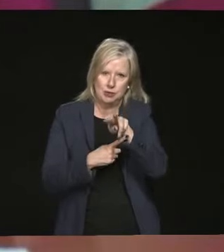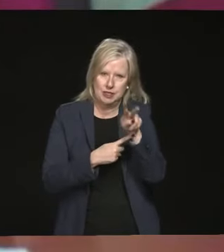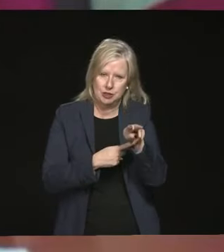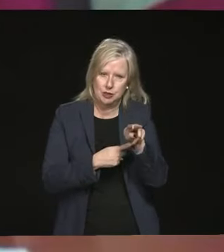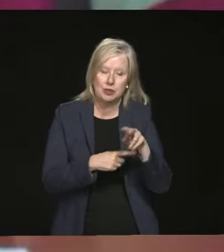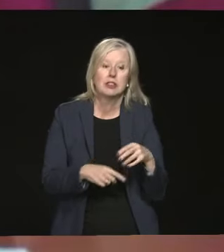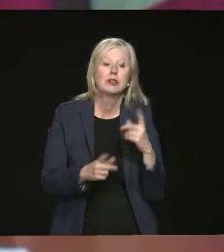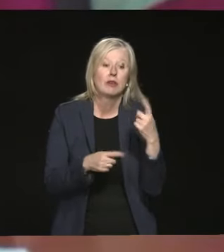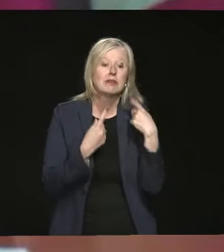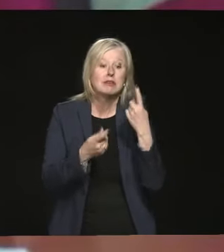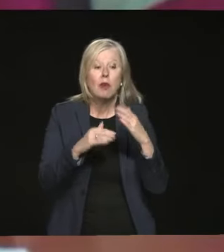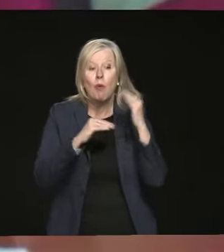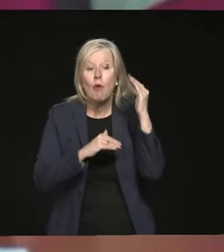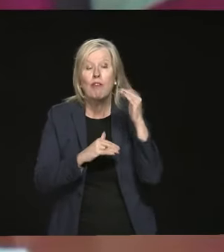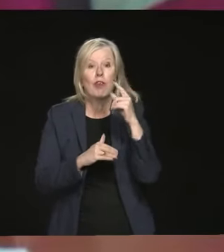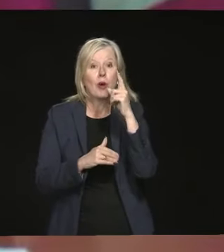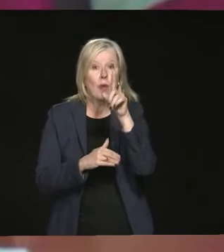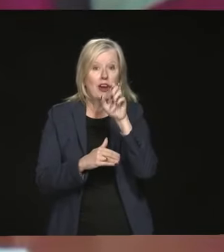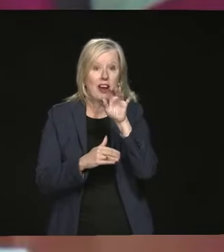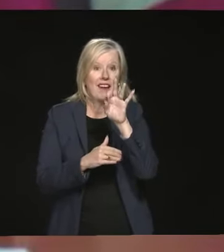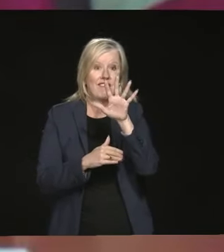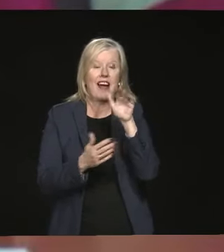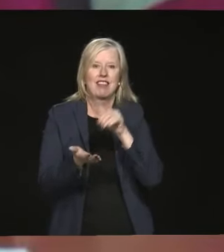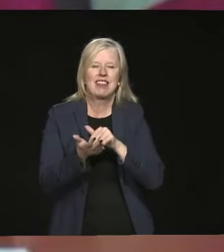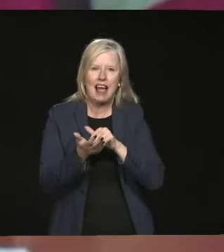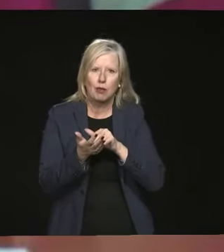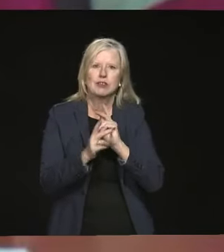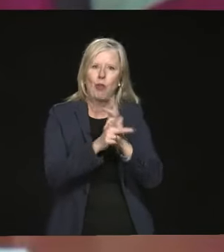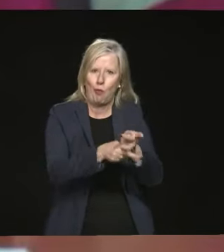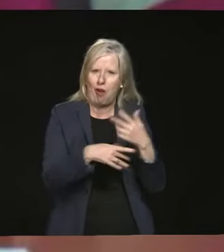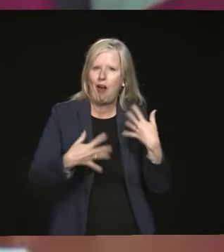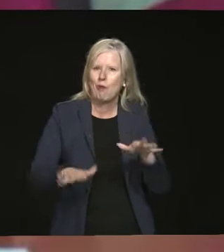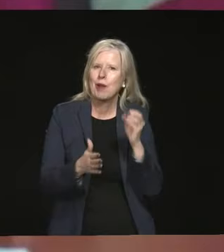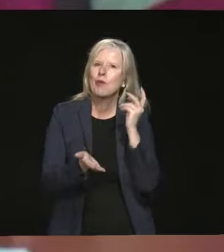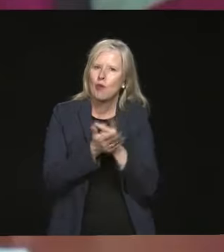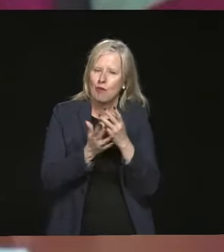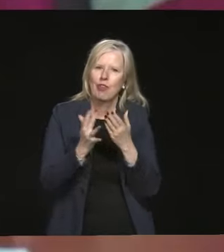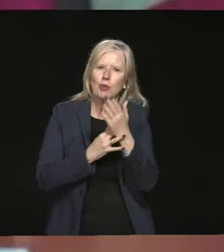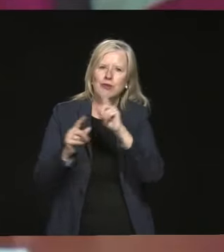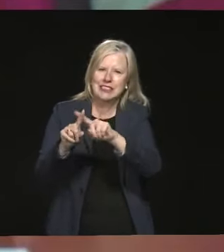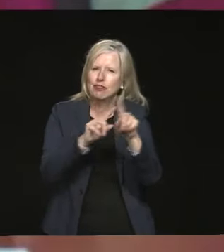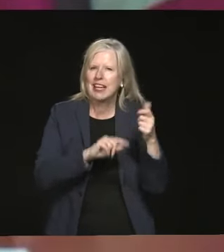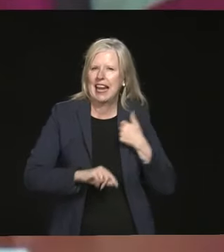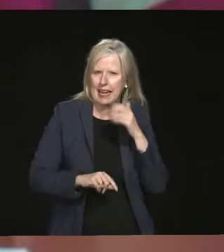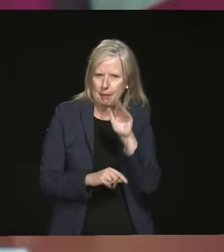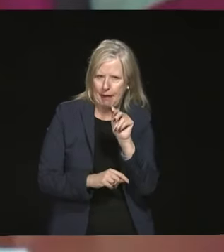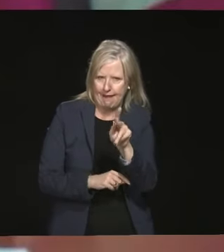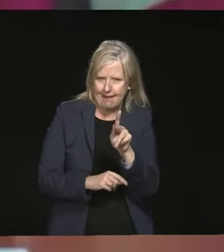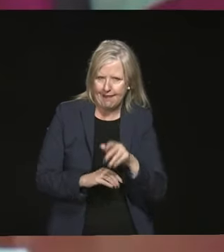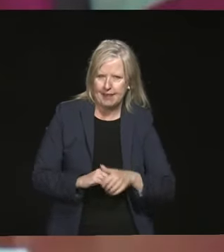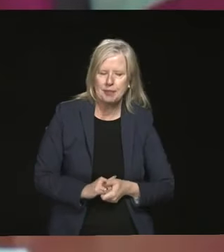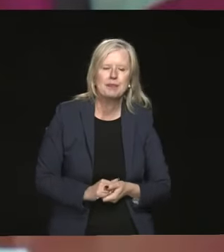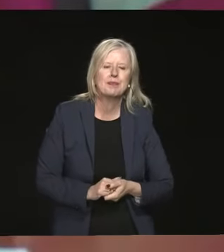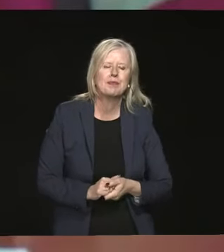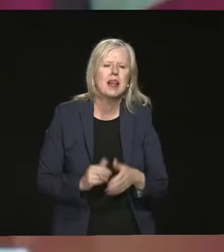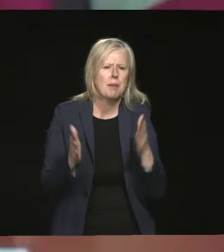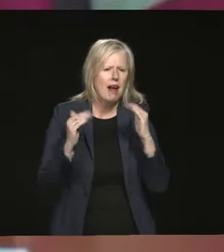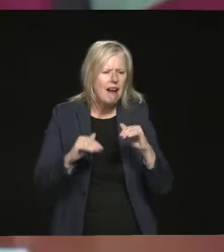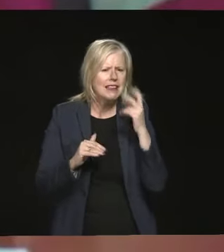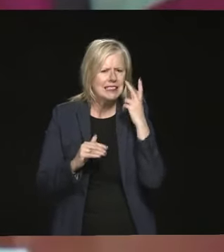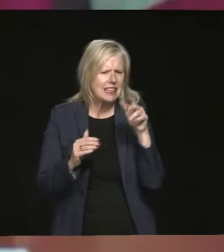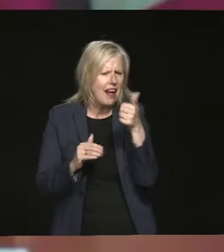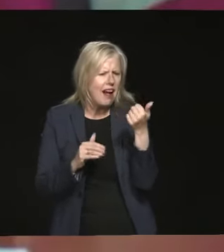195,000 loans have been approved through Canadian financial institutions. But we've also heard that there are many small businesses who